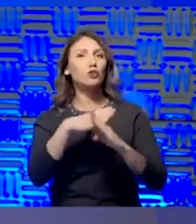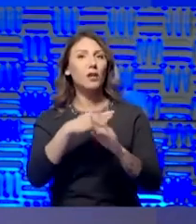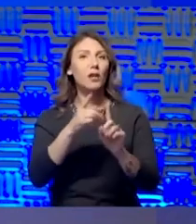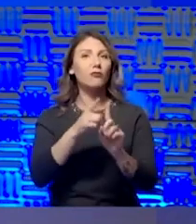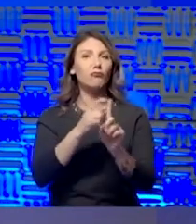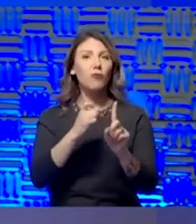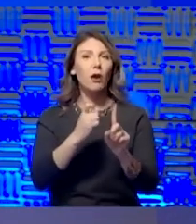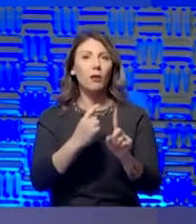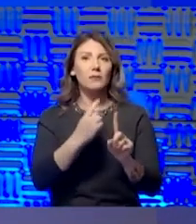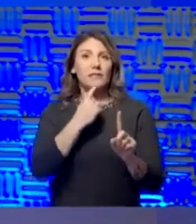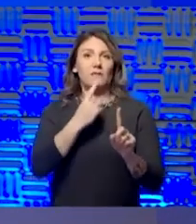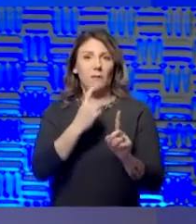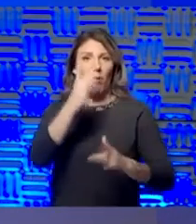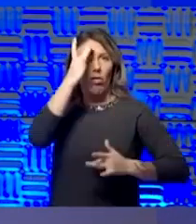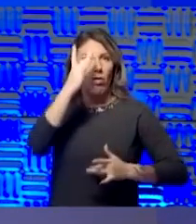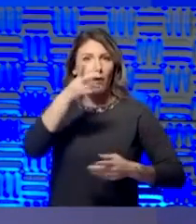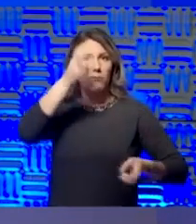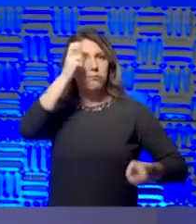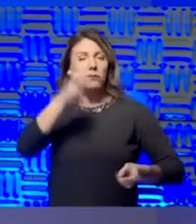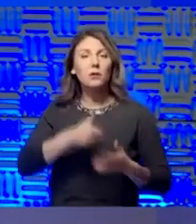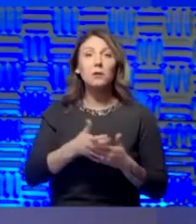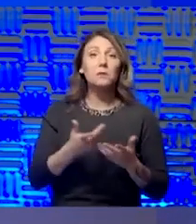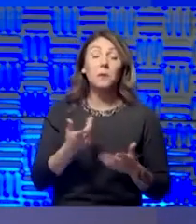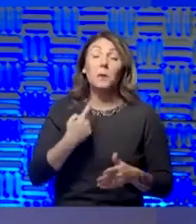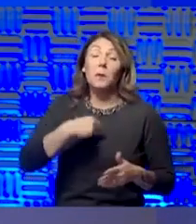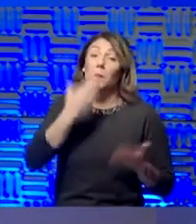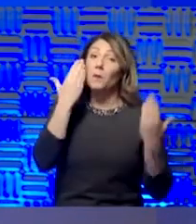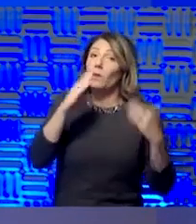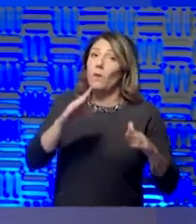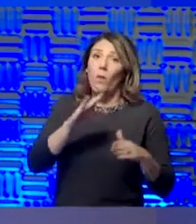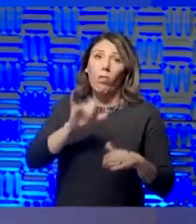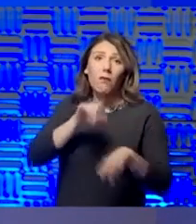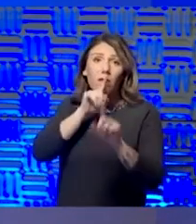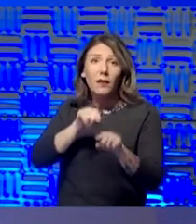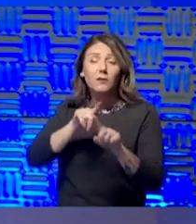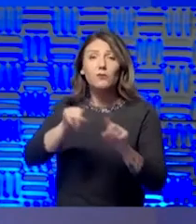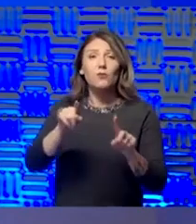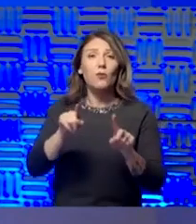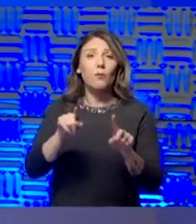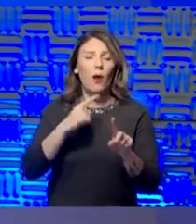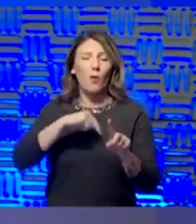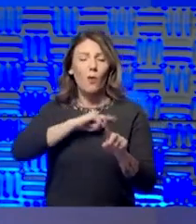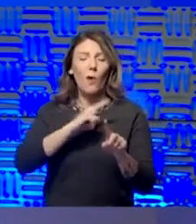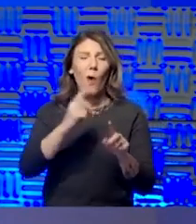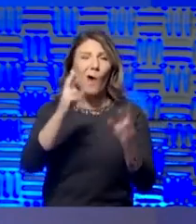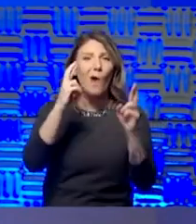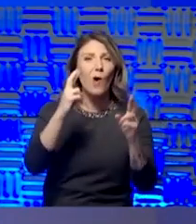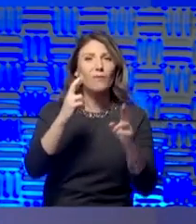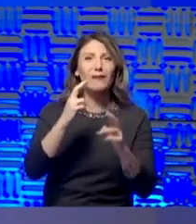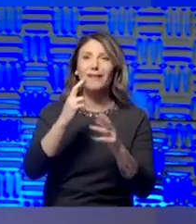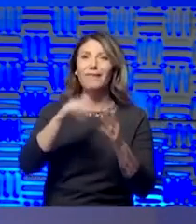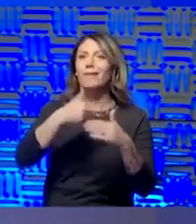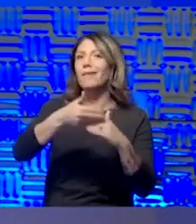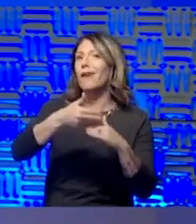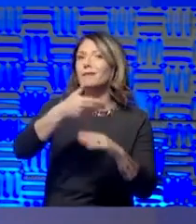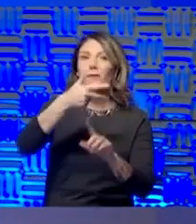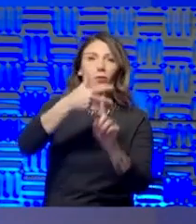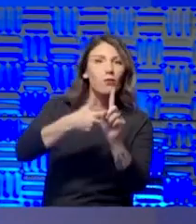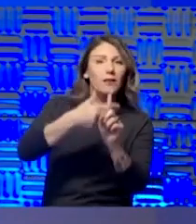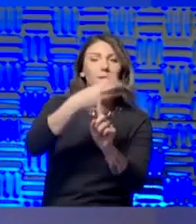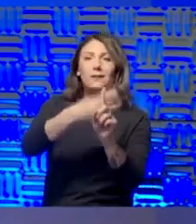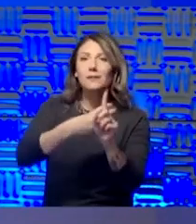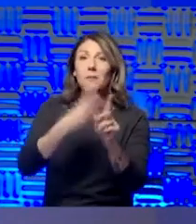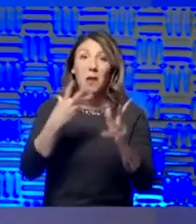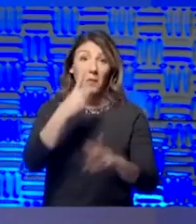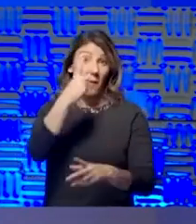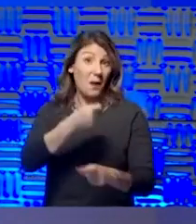severe illness? We don't know that answer. We hope that in the next 3 to 6 months, maybe a year, you certainly would be. But